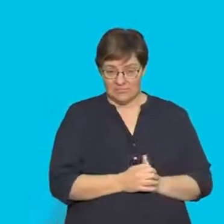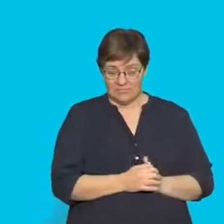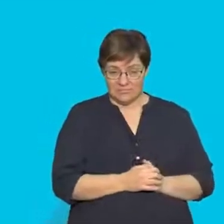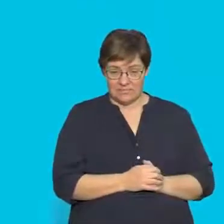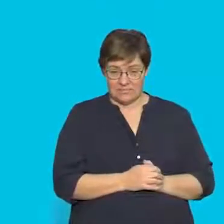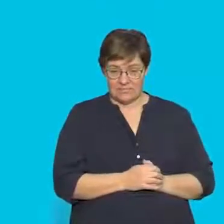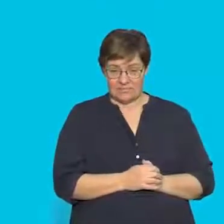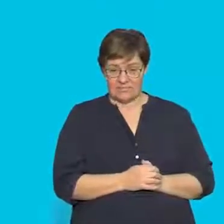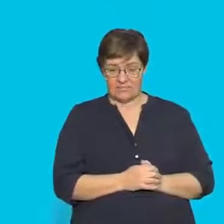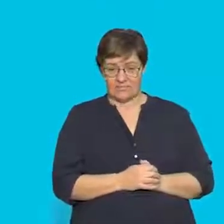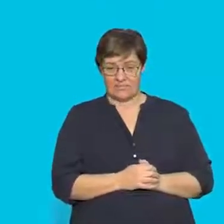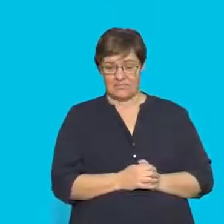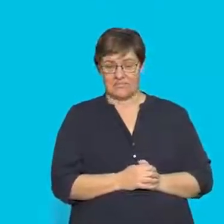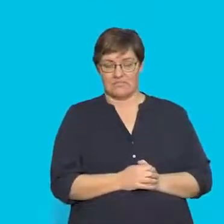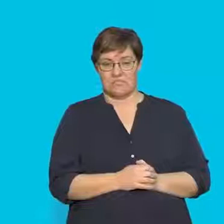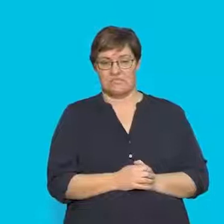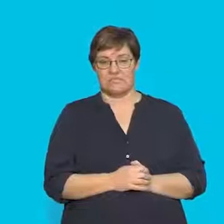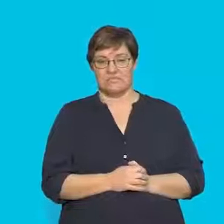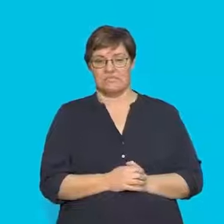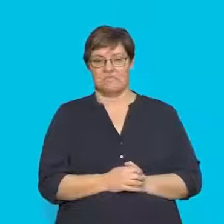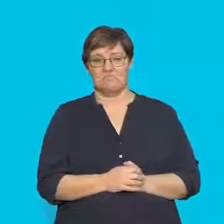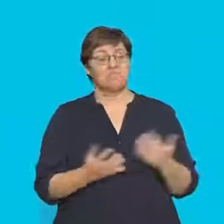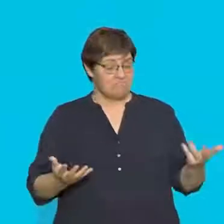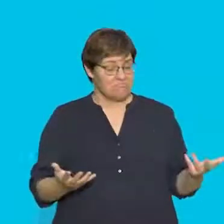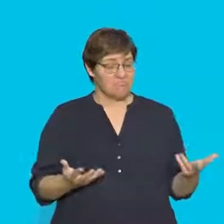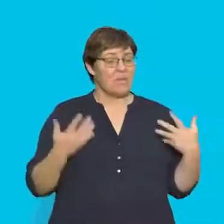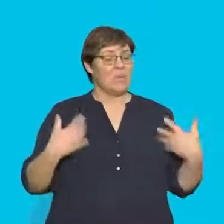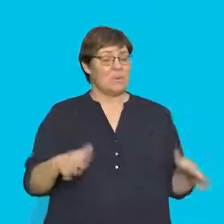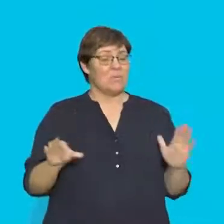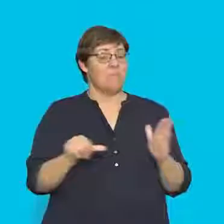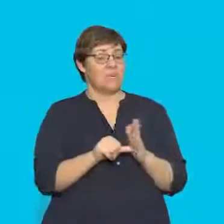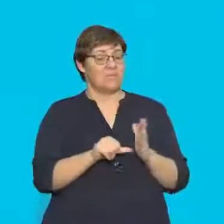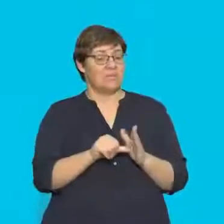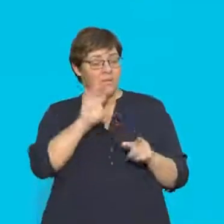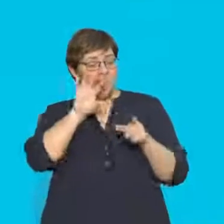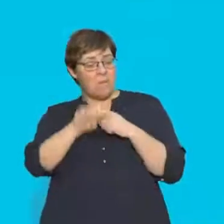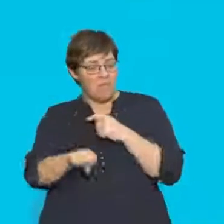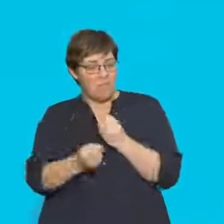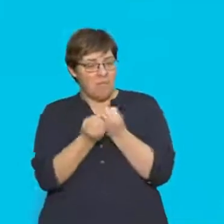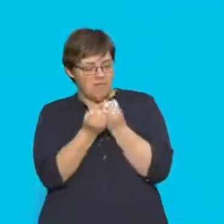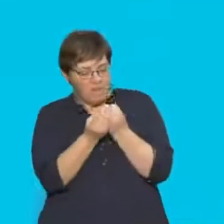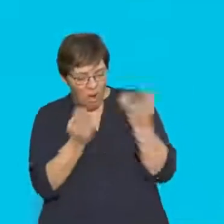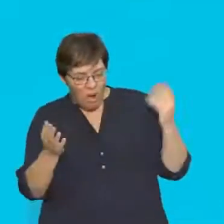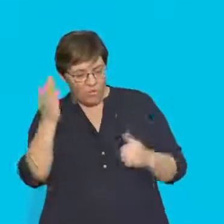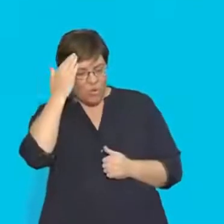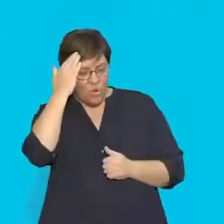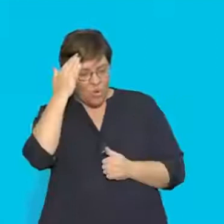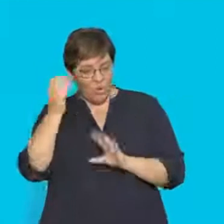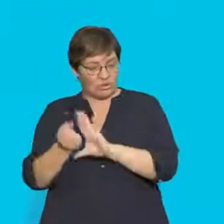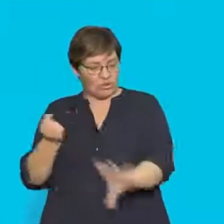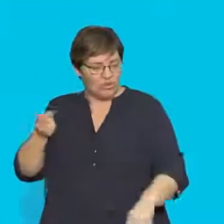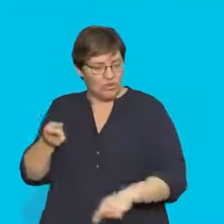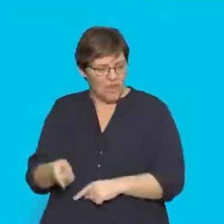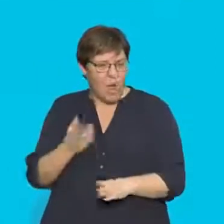energy. And that's really useful. We recognize there's lots to know about